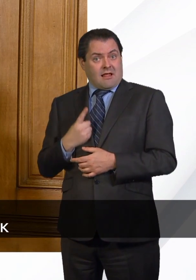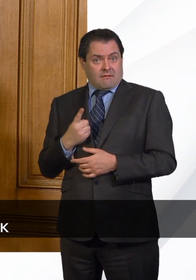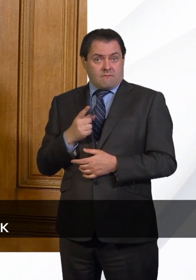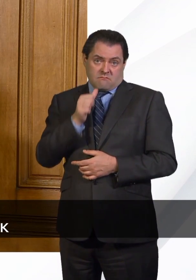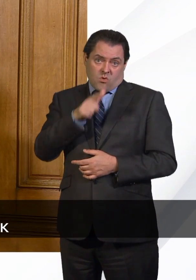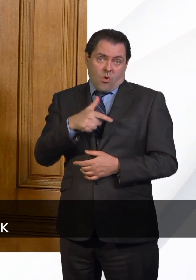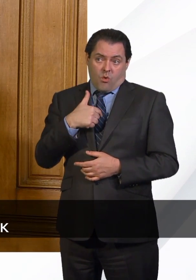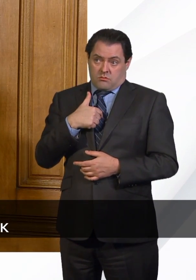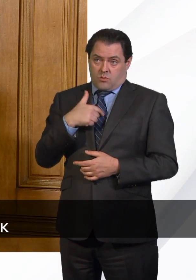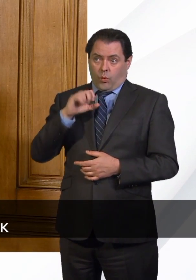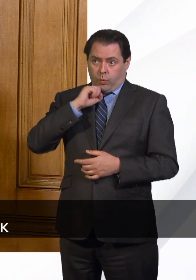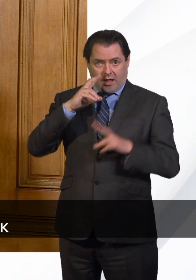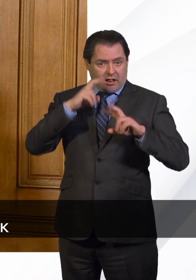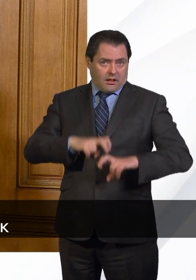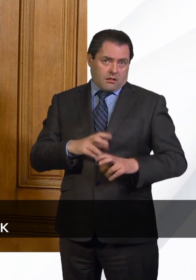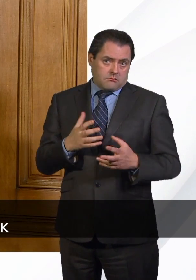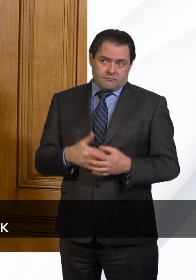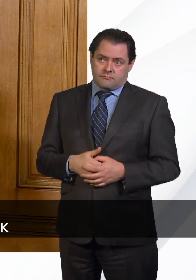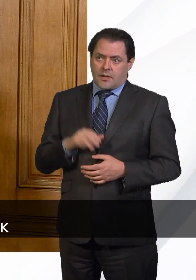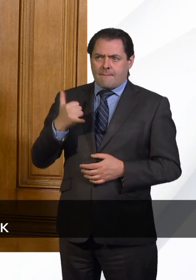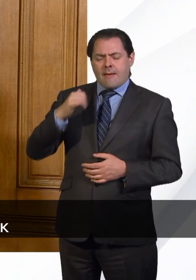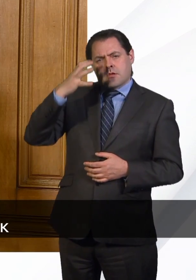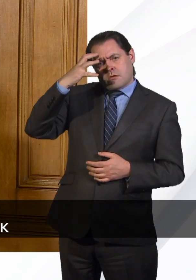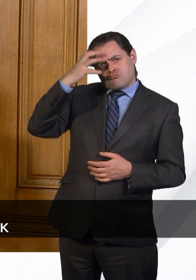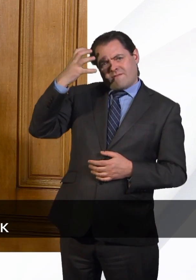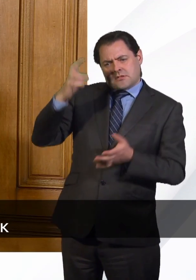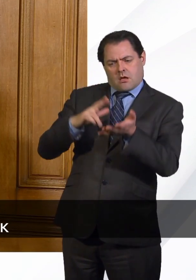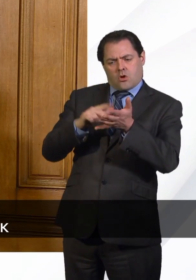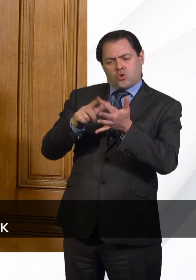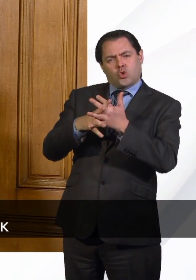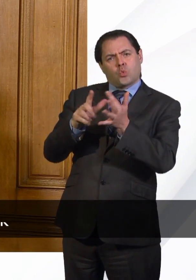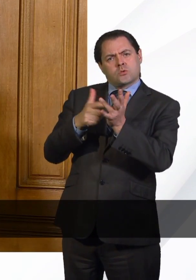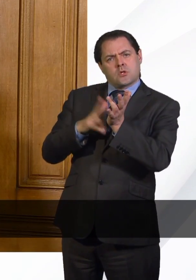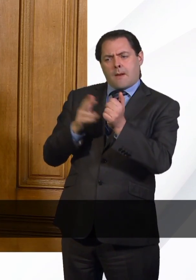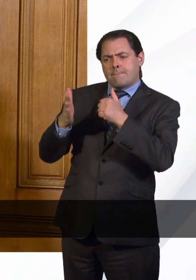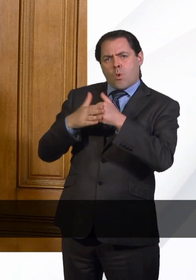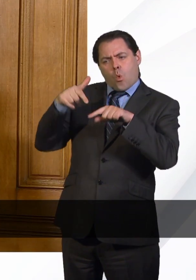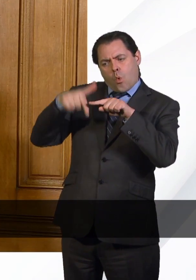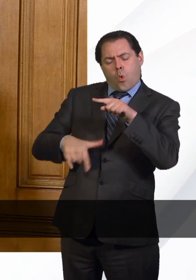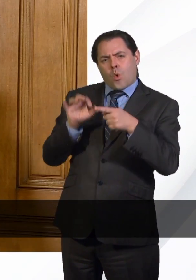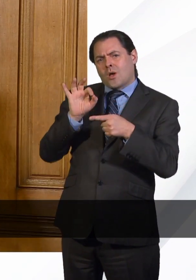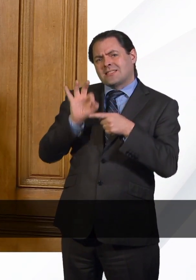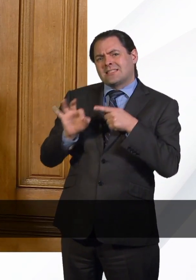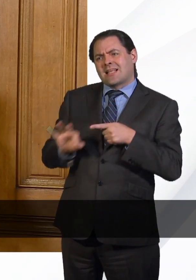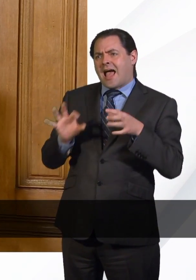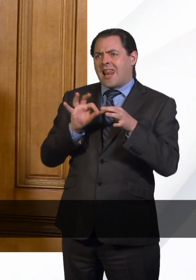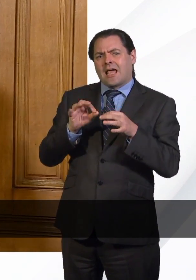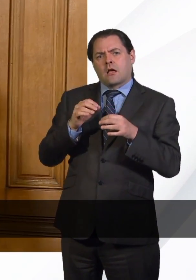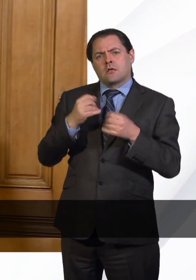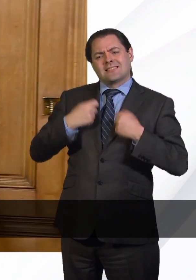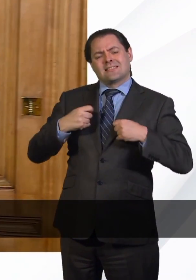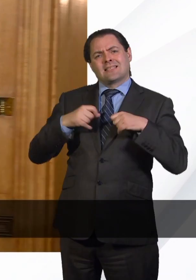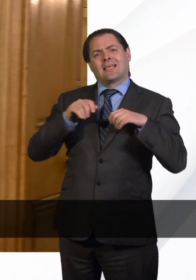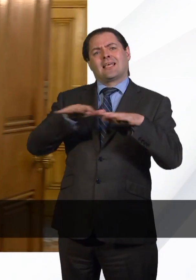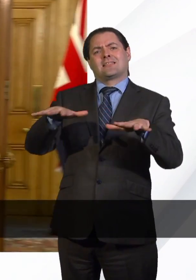bottom of this. It could be that Professor Newton has some further epidemiological granularity he'd like to add on this point. Well, thank you,